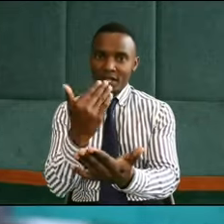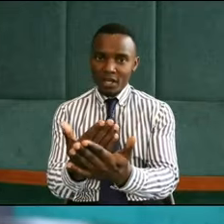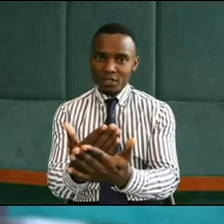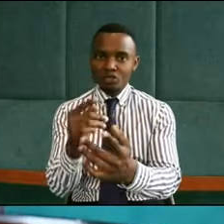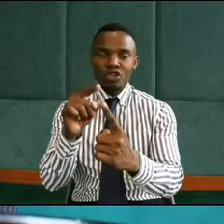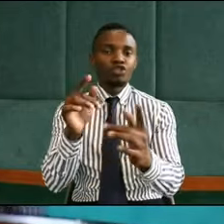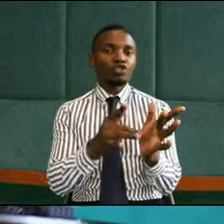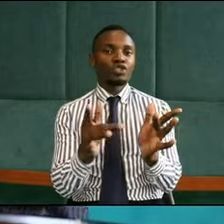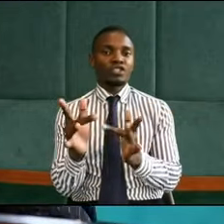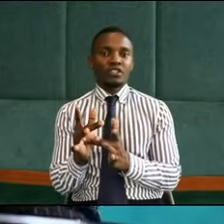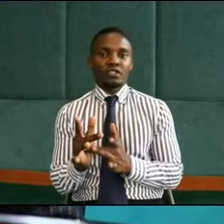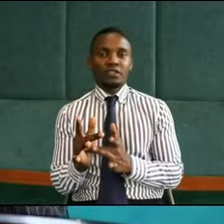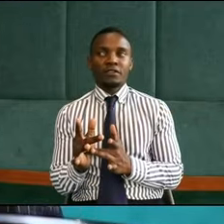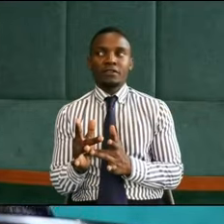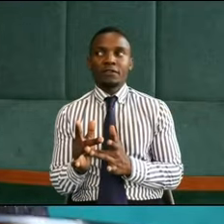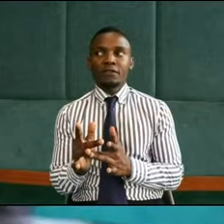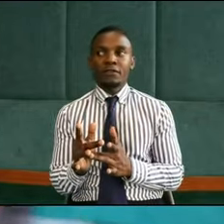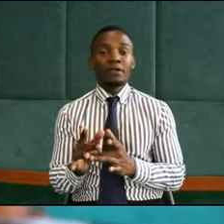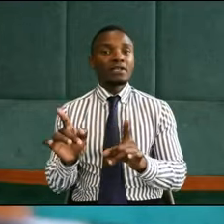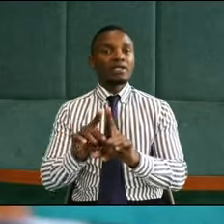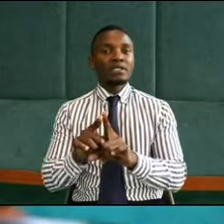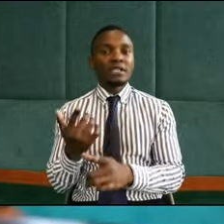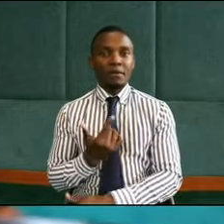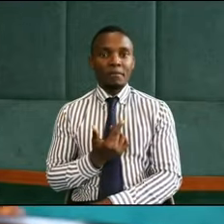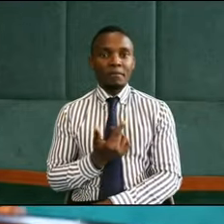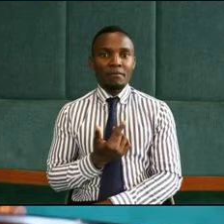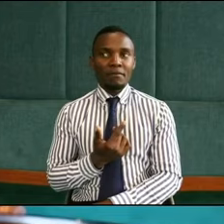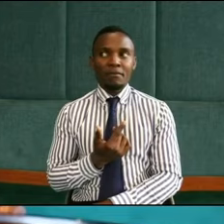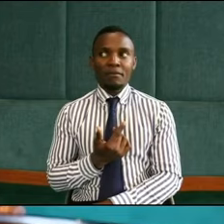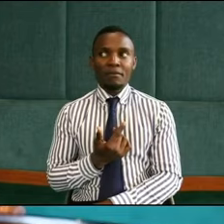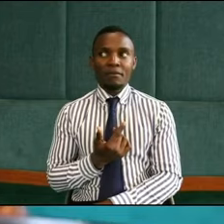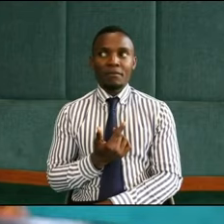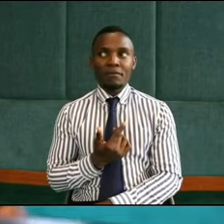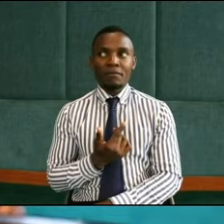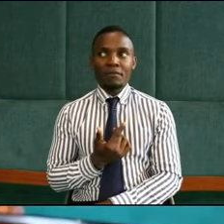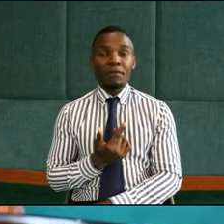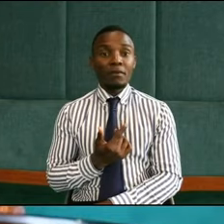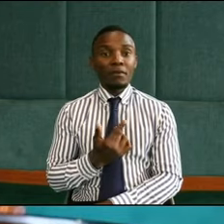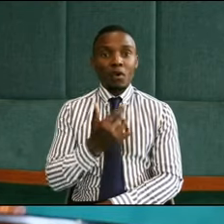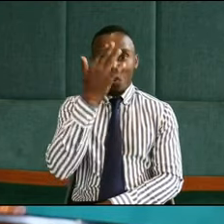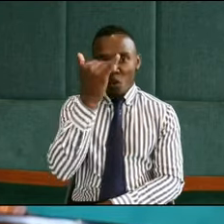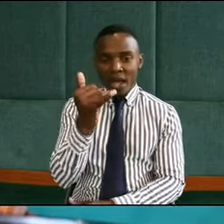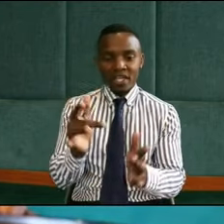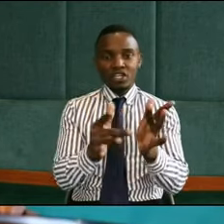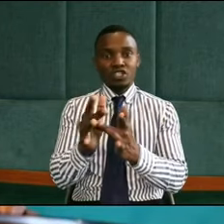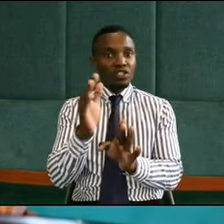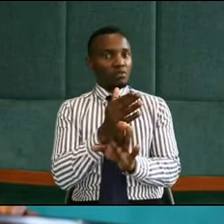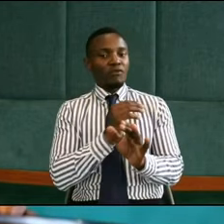to Jesus Christ, and her gratitude that brought relief to her mind, because Jesus saved